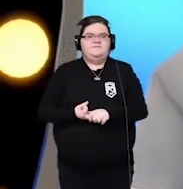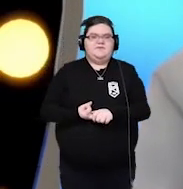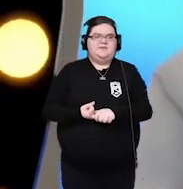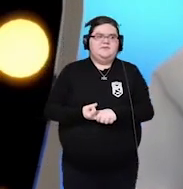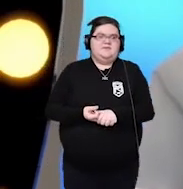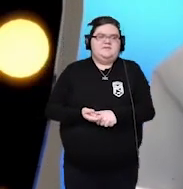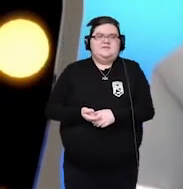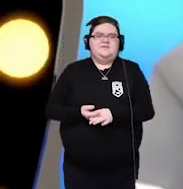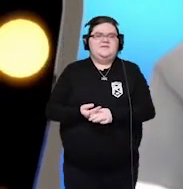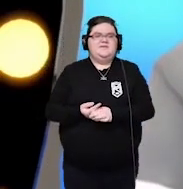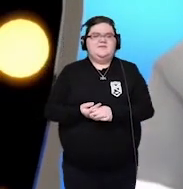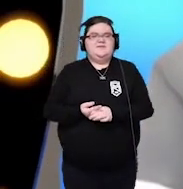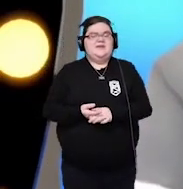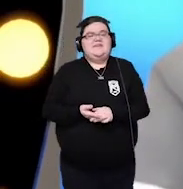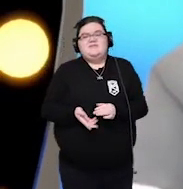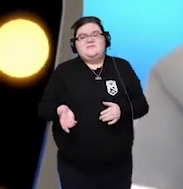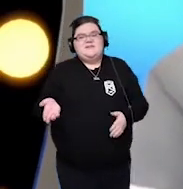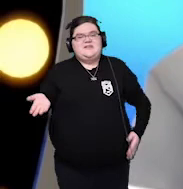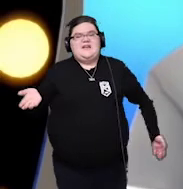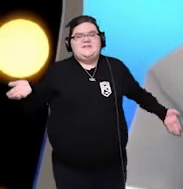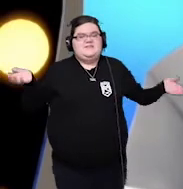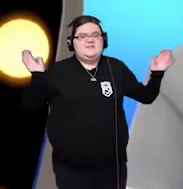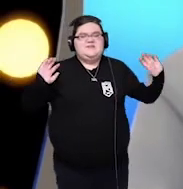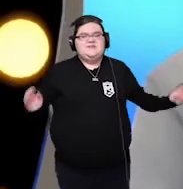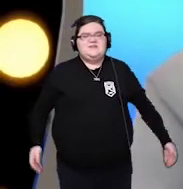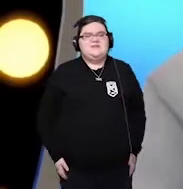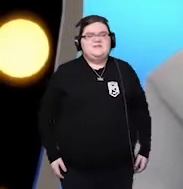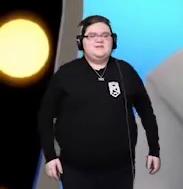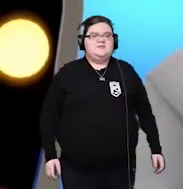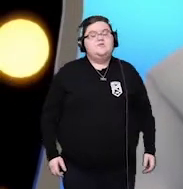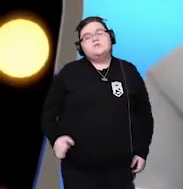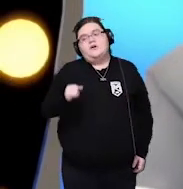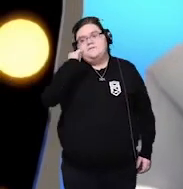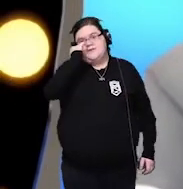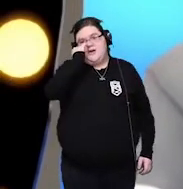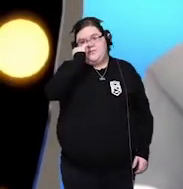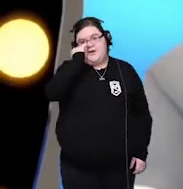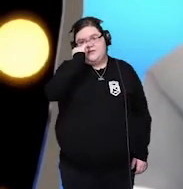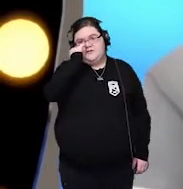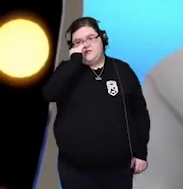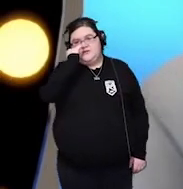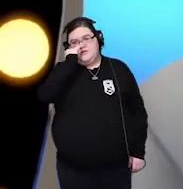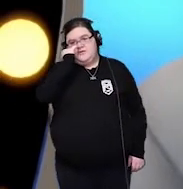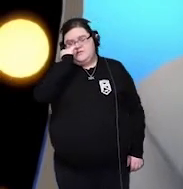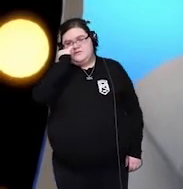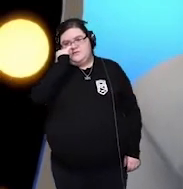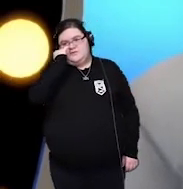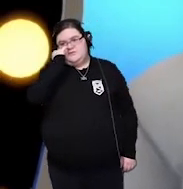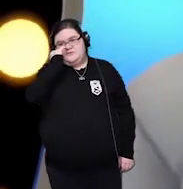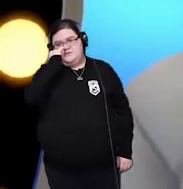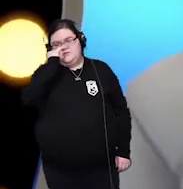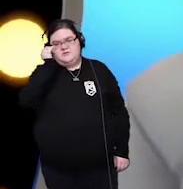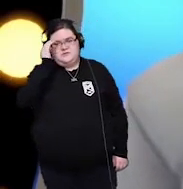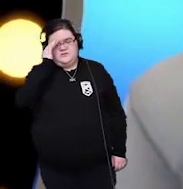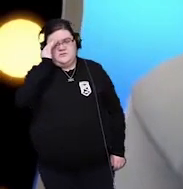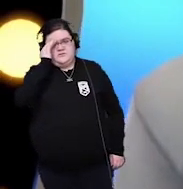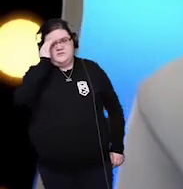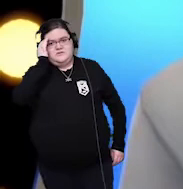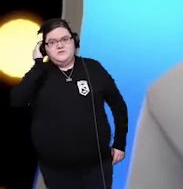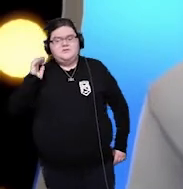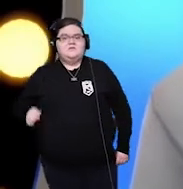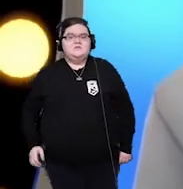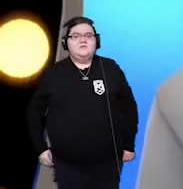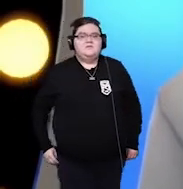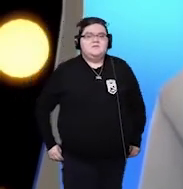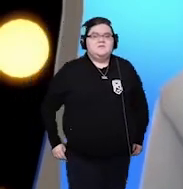bathroom, Living room. Yeah, that was the best. Yeah, that was sofa. Ooh, sofa's not bad. Couch. Would it be couch? Yeah, go that sofa.